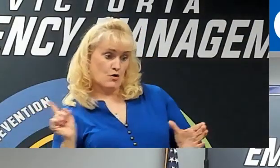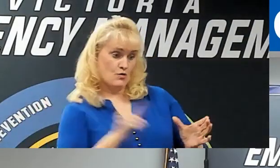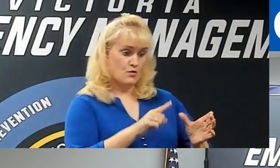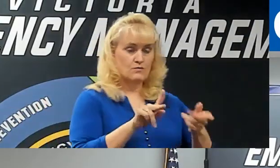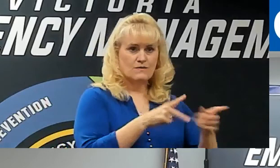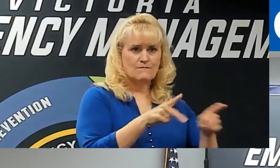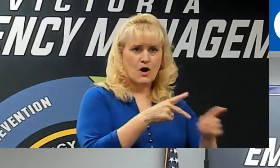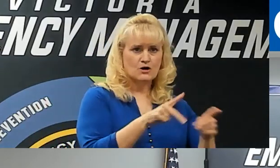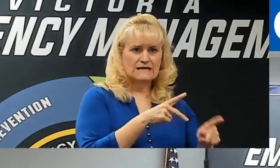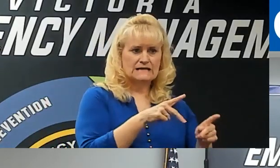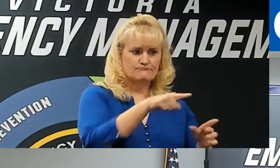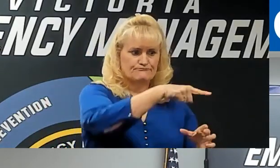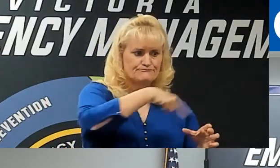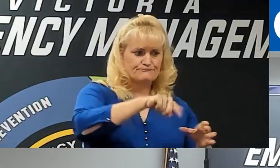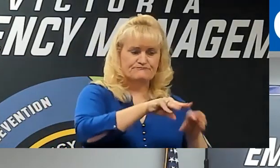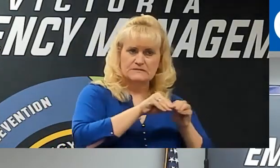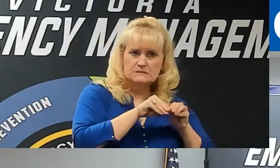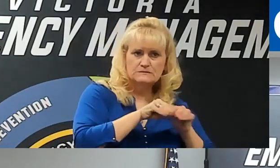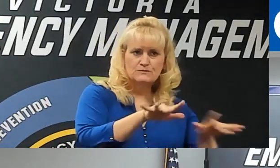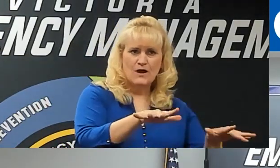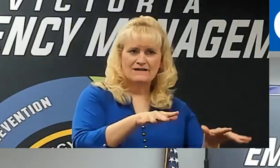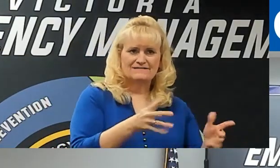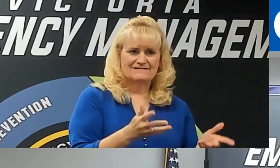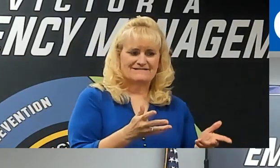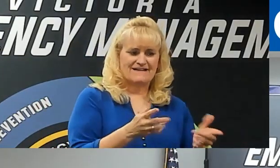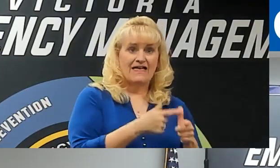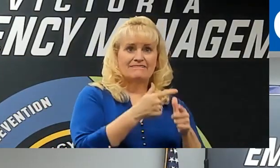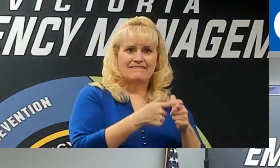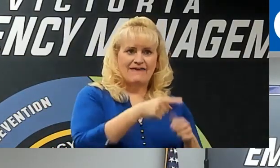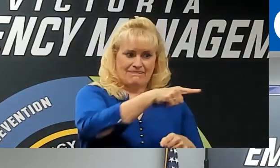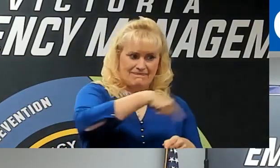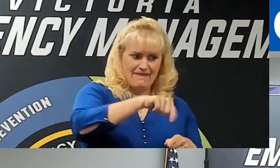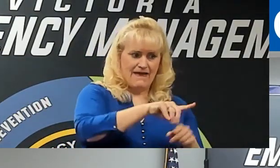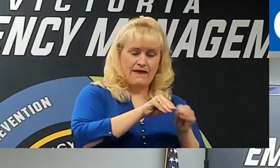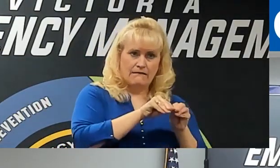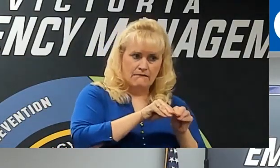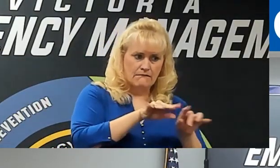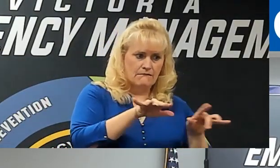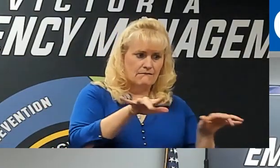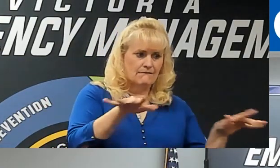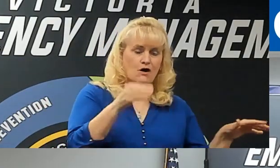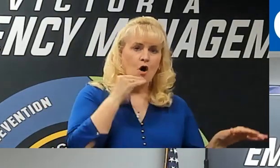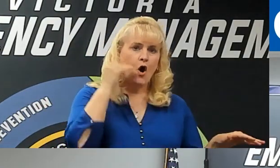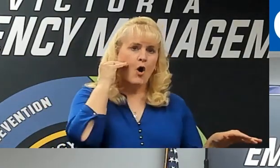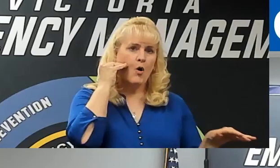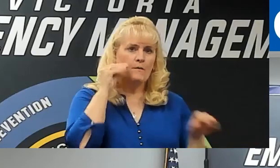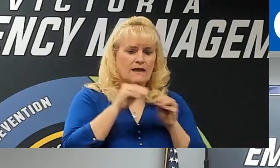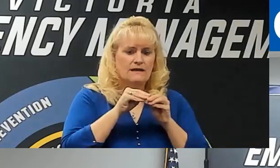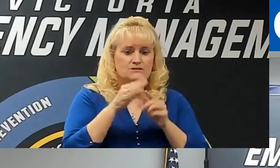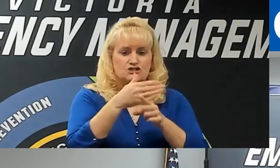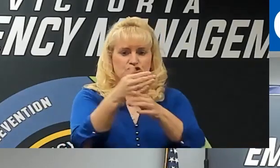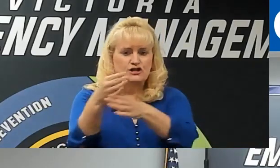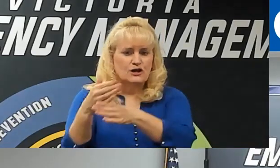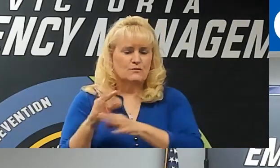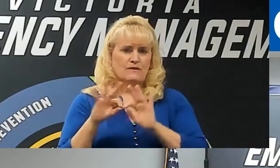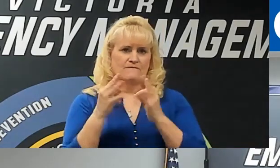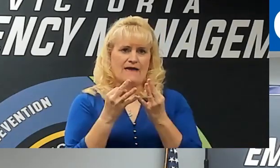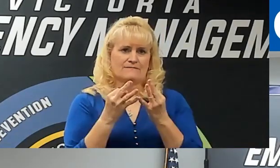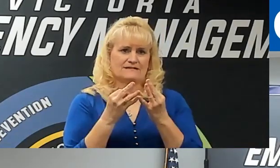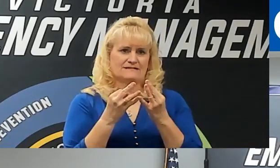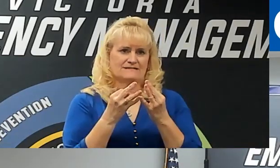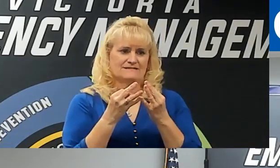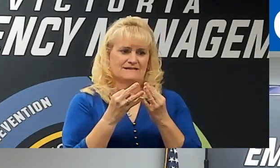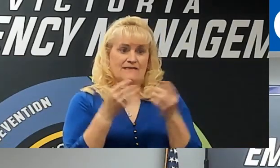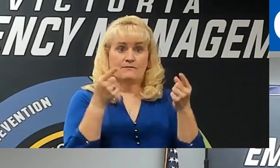one event that are positive. Well, those 5 or 6 go home and they give it to their families, and then they don't know it, then they give it to someone else. And then we end up with